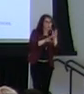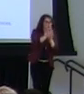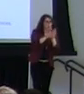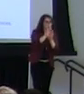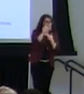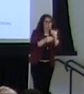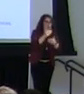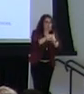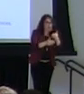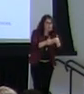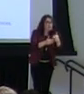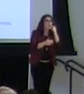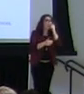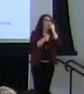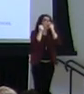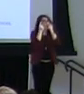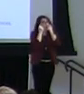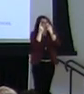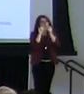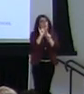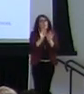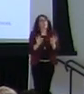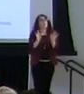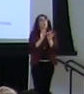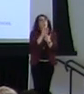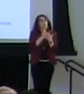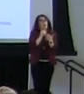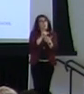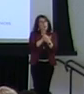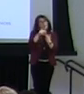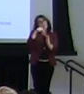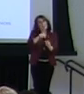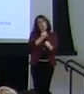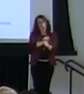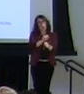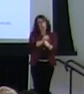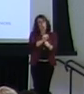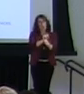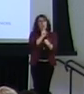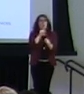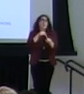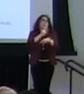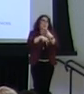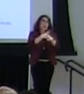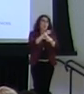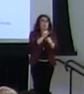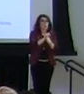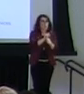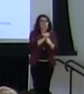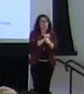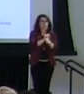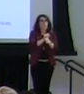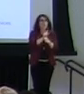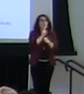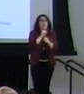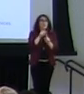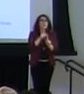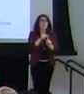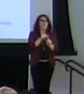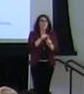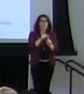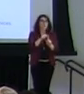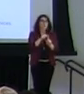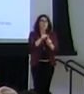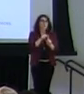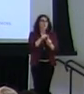that the important piece of this is that this work, this type of work, is a marathon and not a sprint. Mm. And